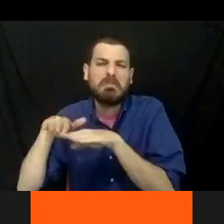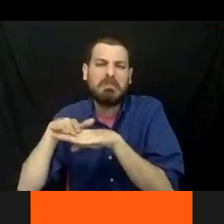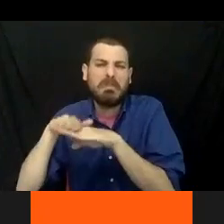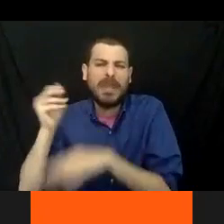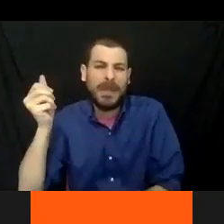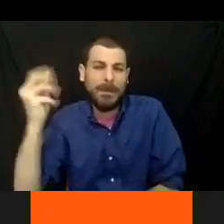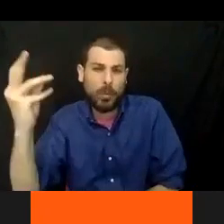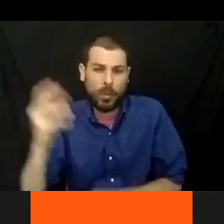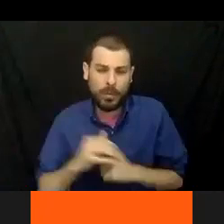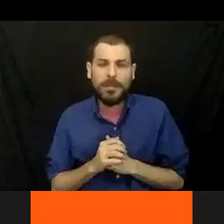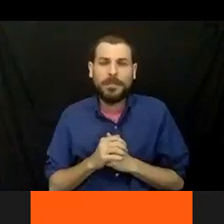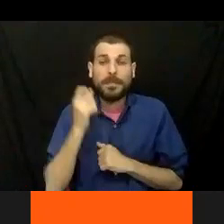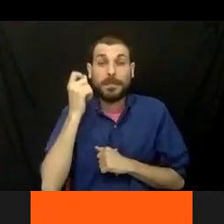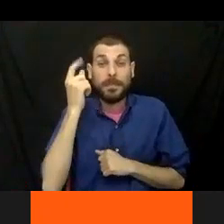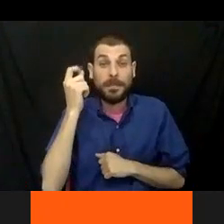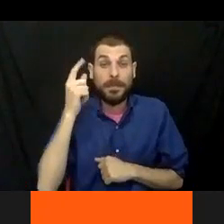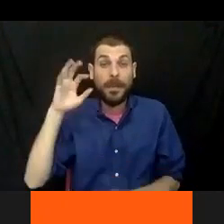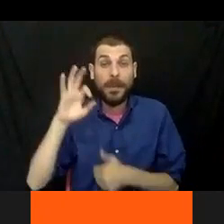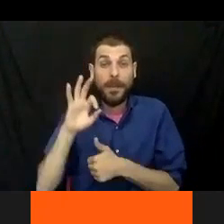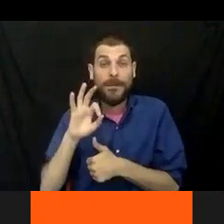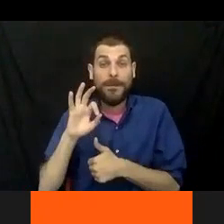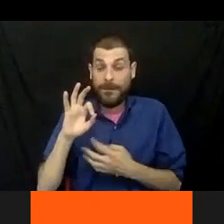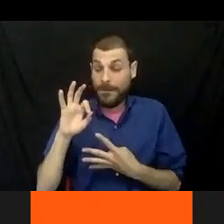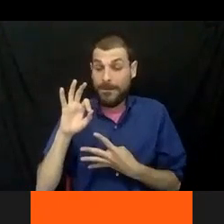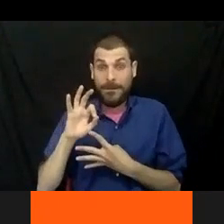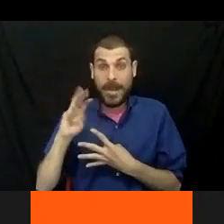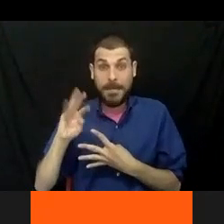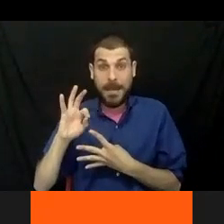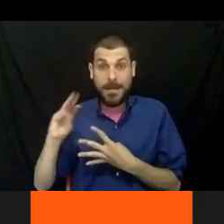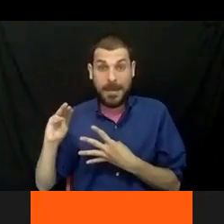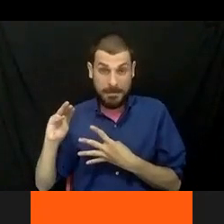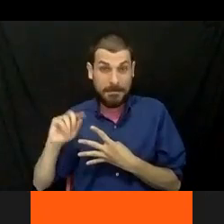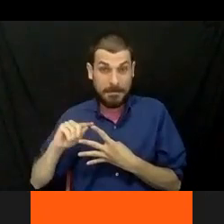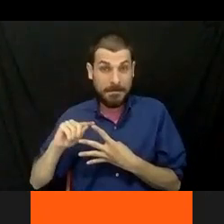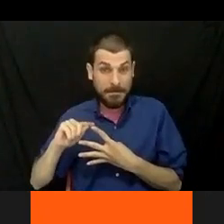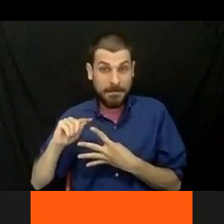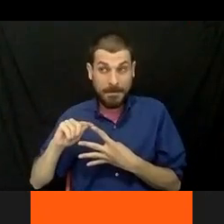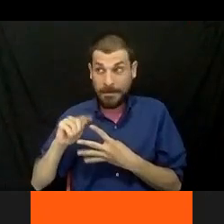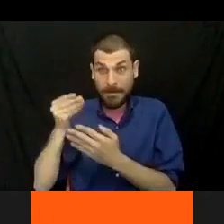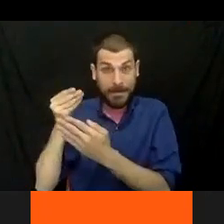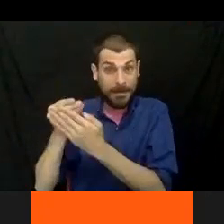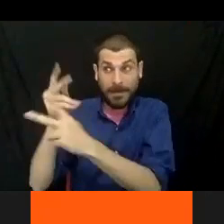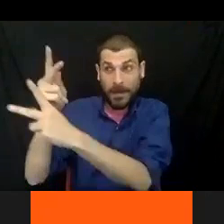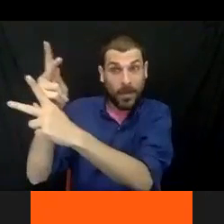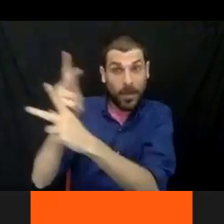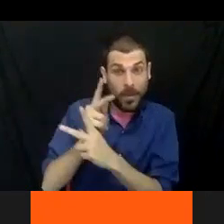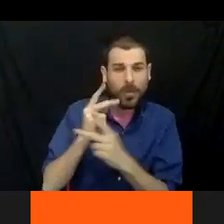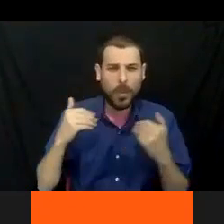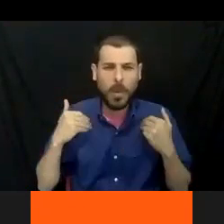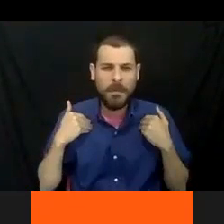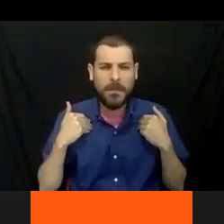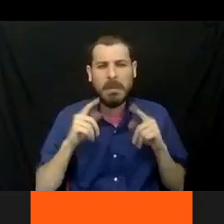now, borrowers of Fannie Mae or Freddie Mac loans who have several options